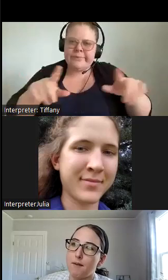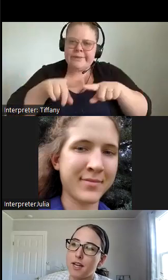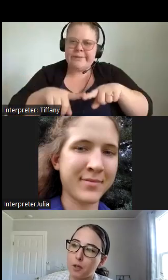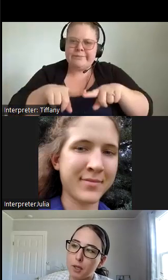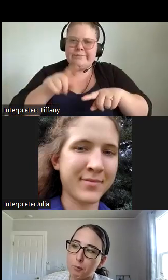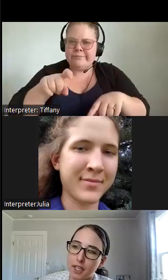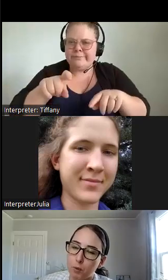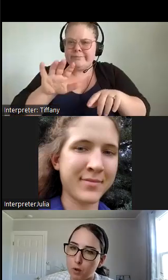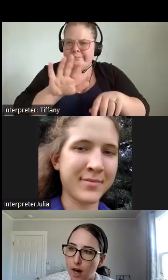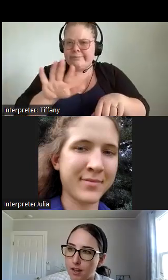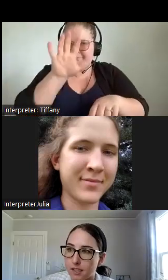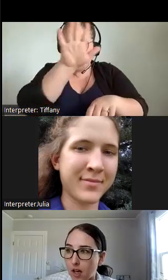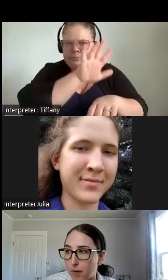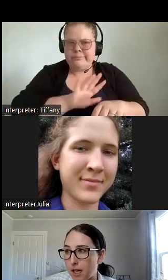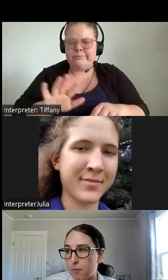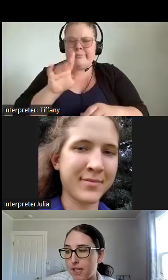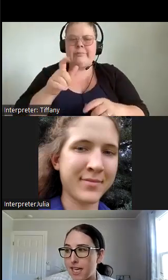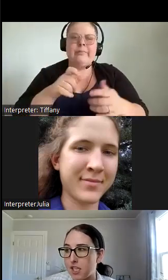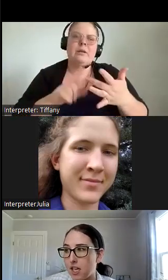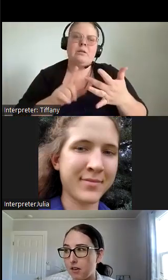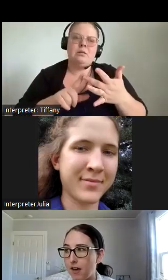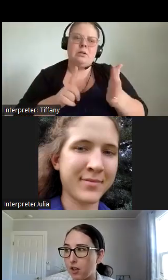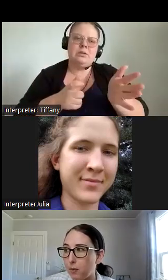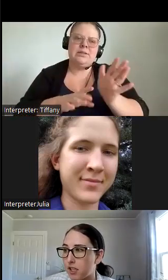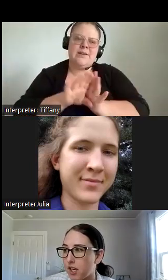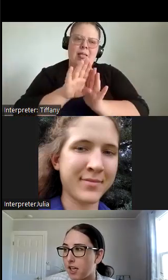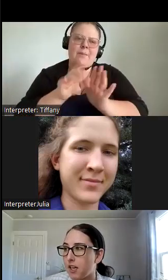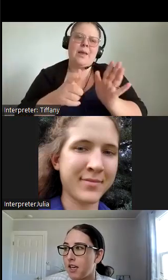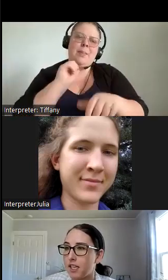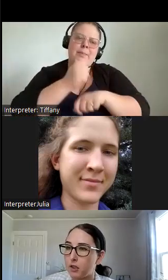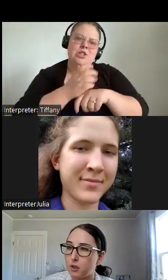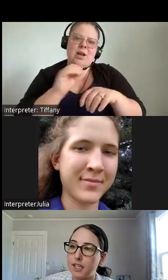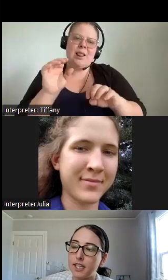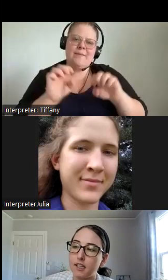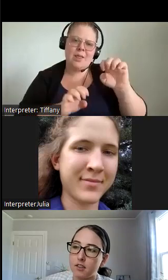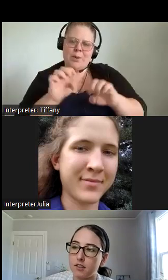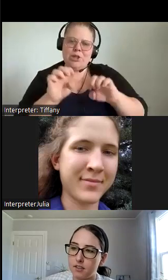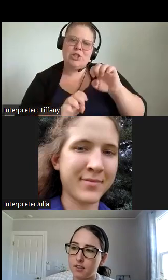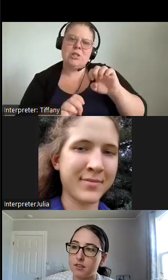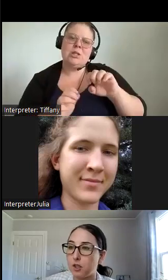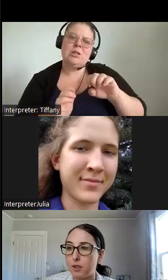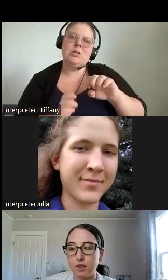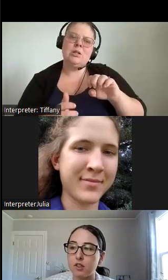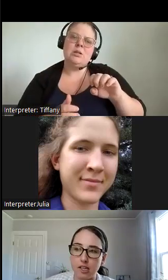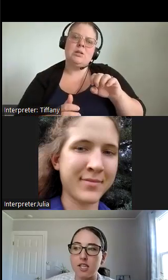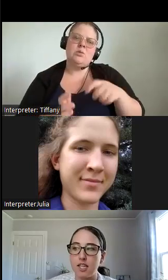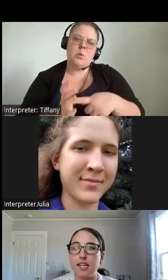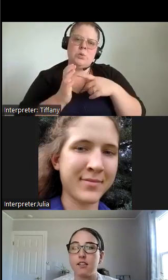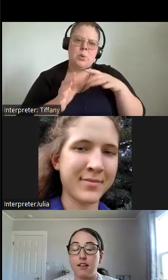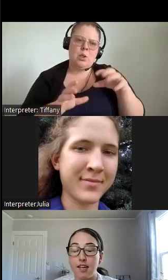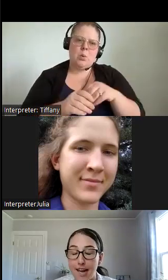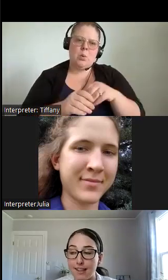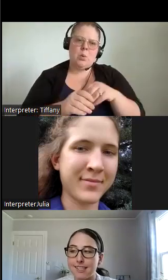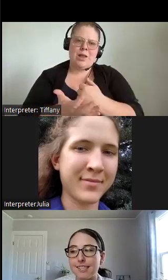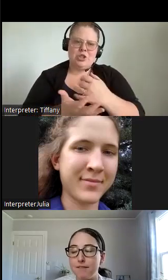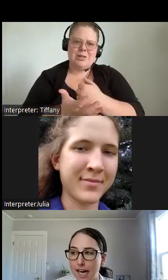So an equity plan would require the development, implementation, and evaluation, including to include collection